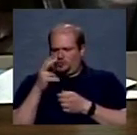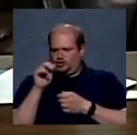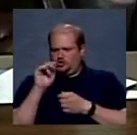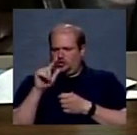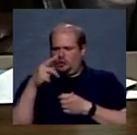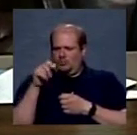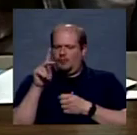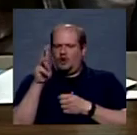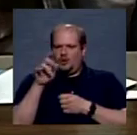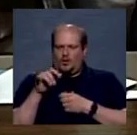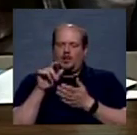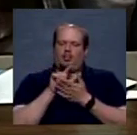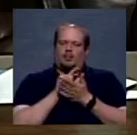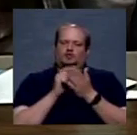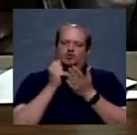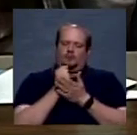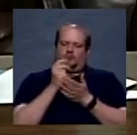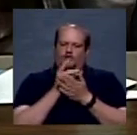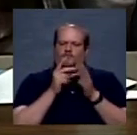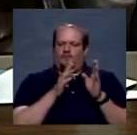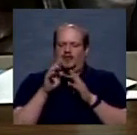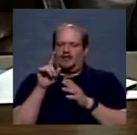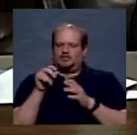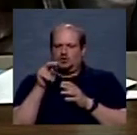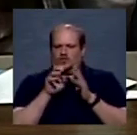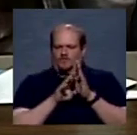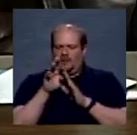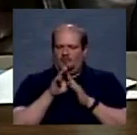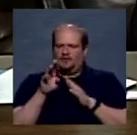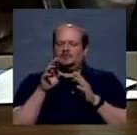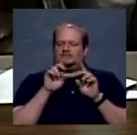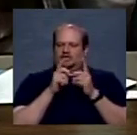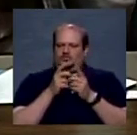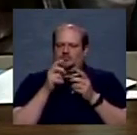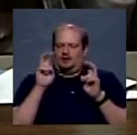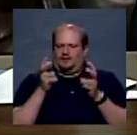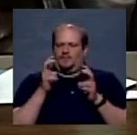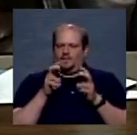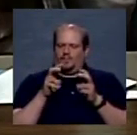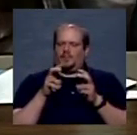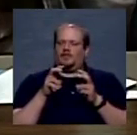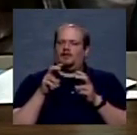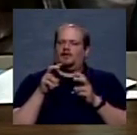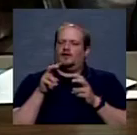Parkway. An ordinance to approve a planned zoning development establish a planned residential district titled